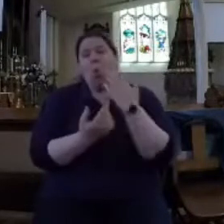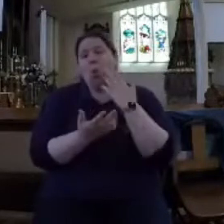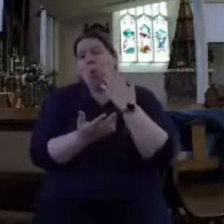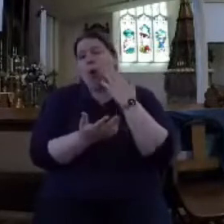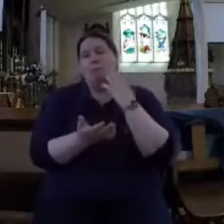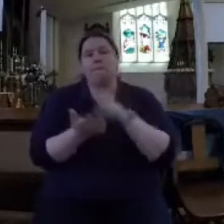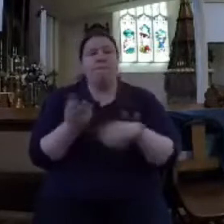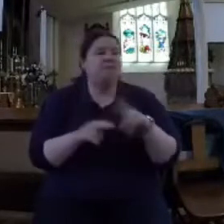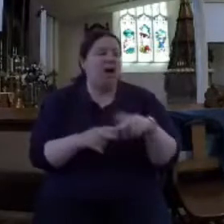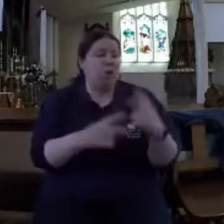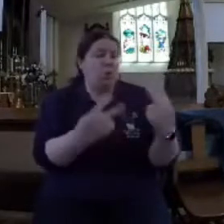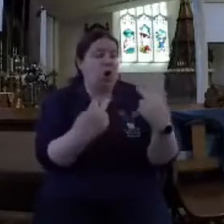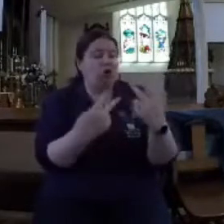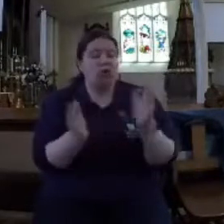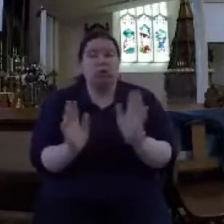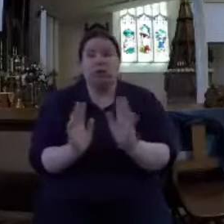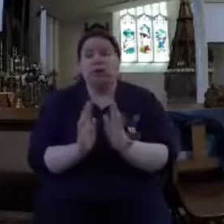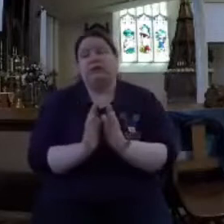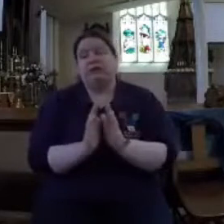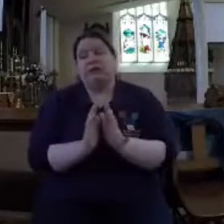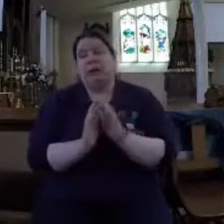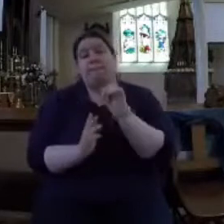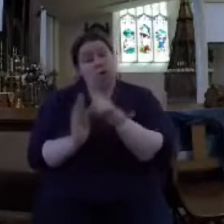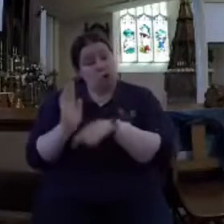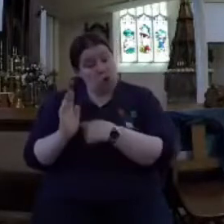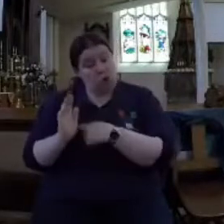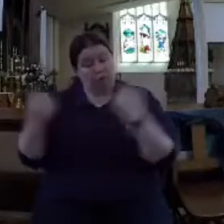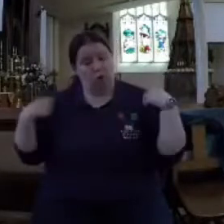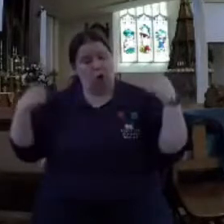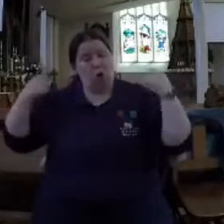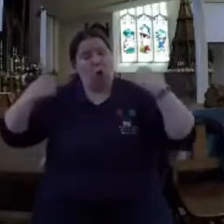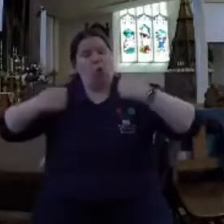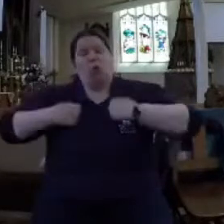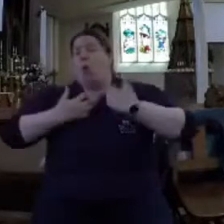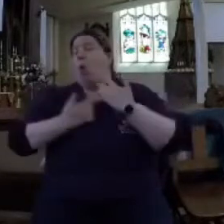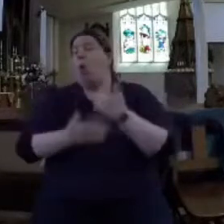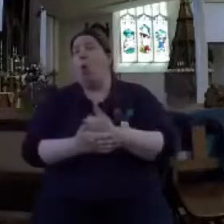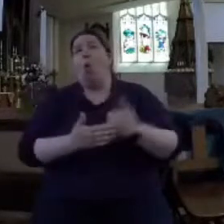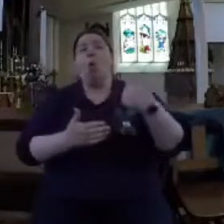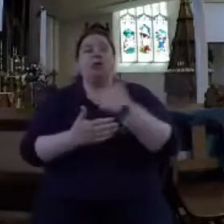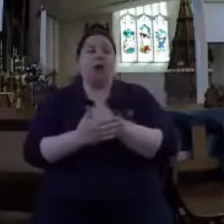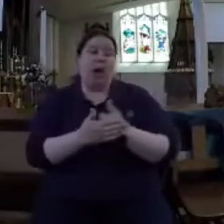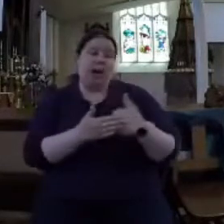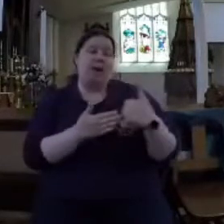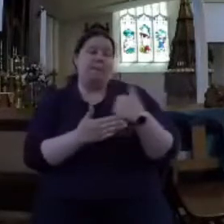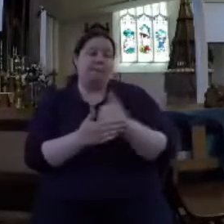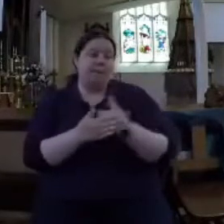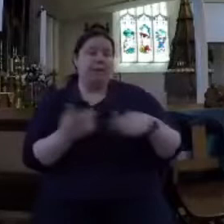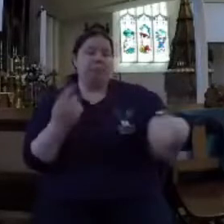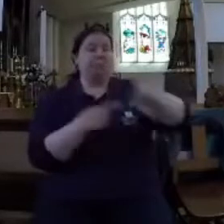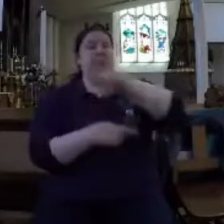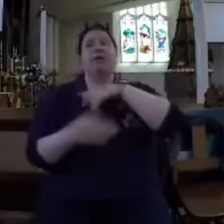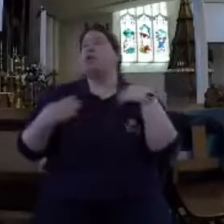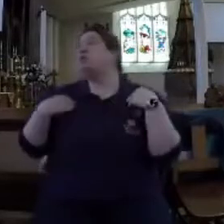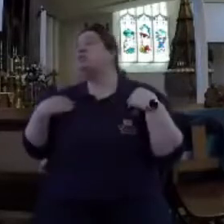like not any other times. But Joseph, he wears it all the time. And he probably gives a little twirl or something,